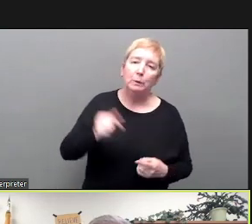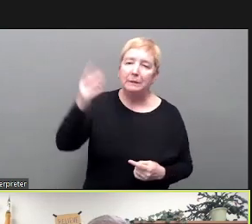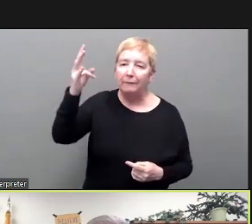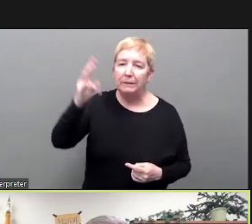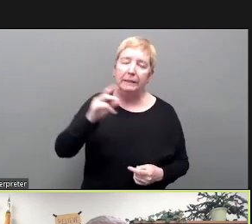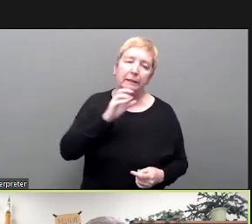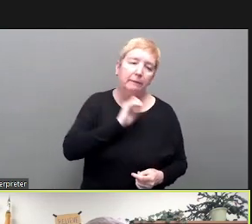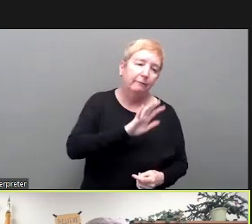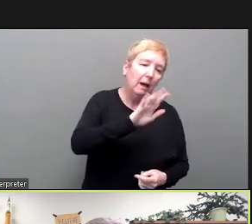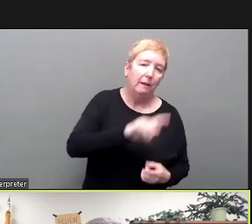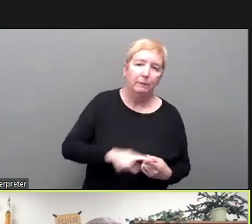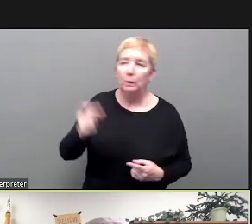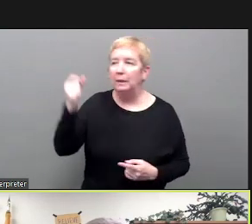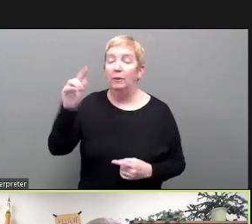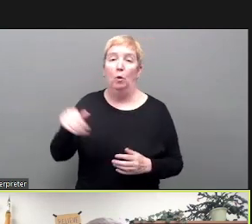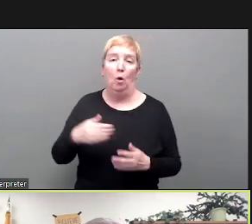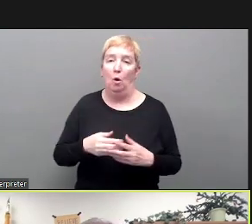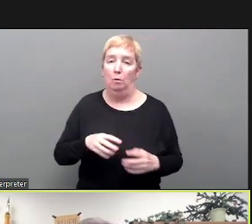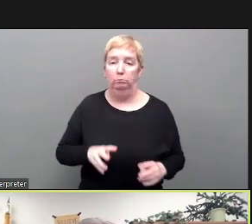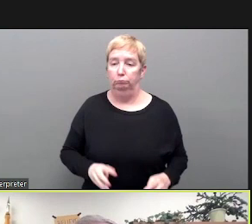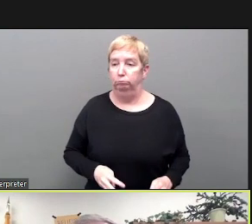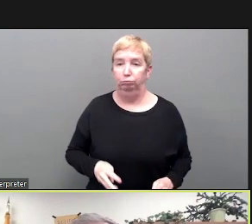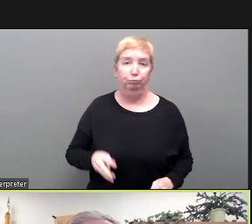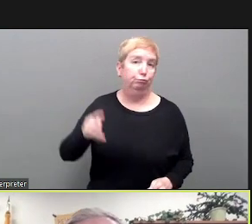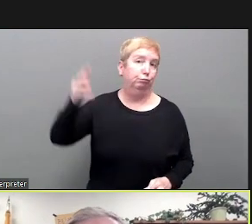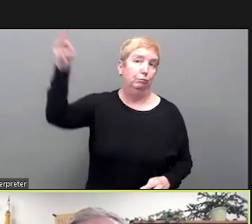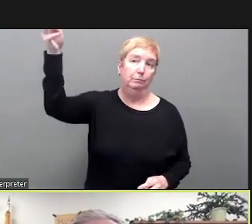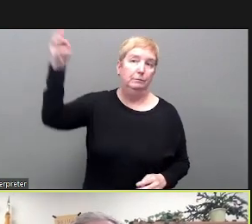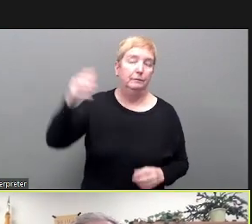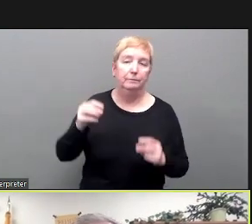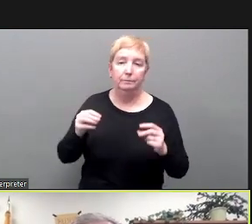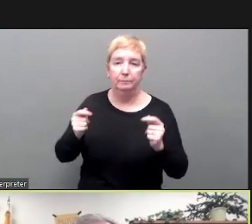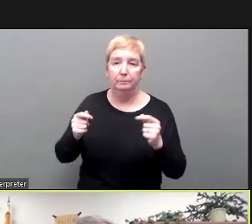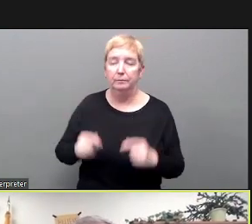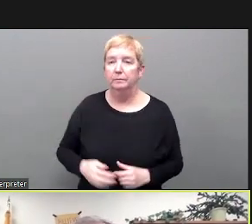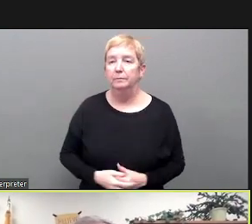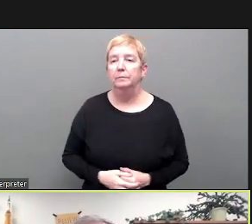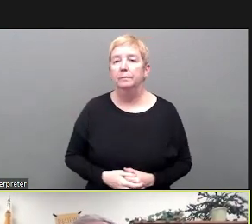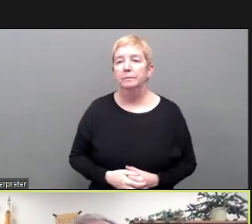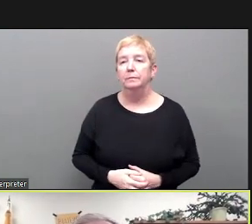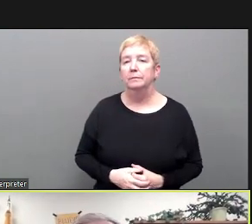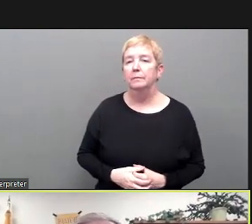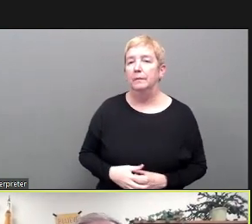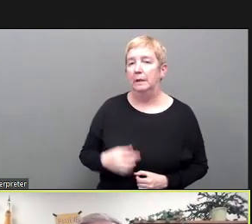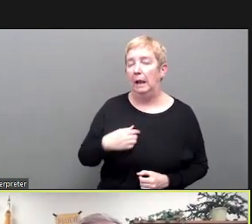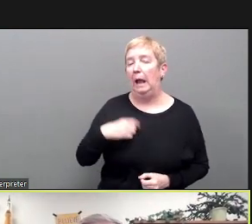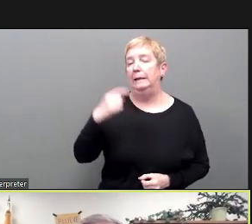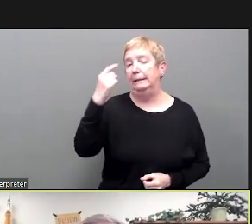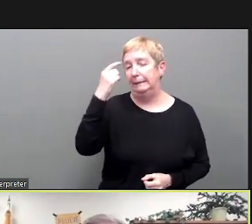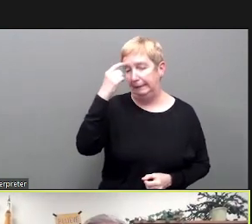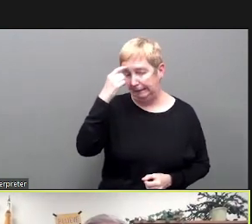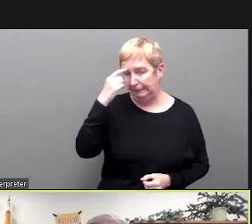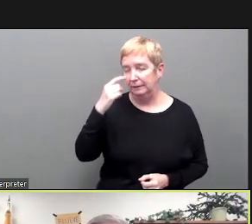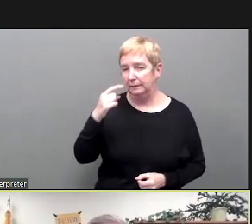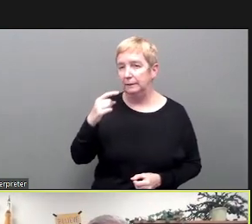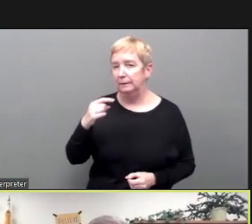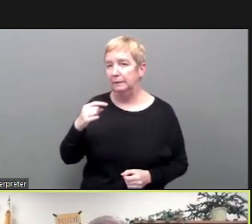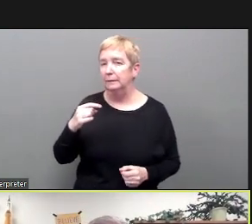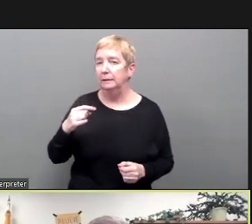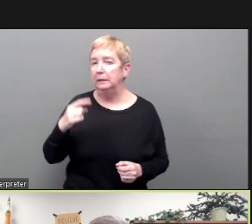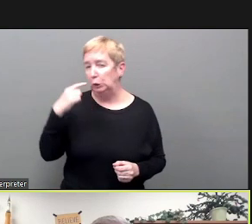all on a vertical climb. But that looks very, very much to me like the case counts. And you can see